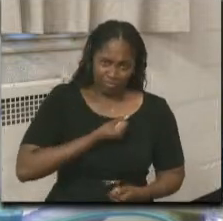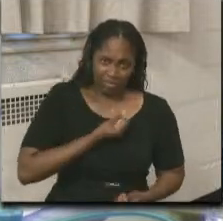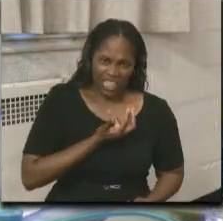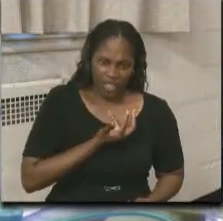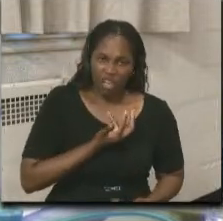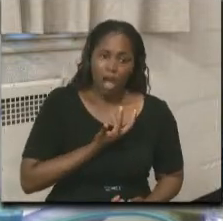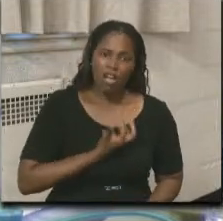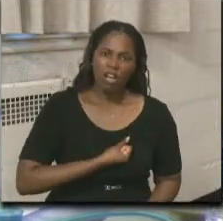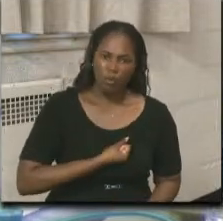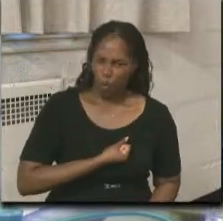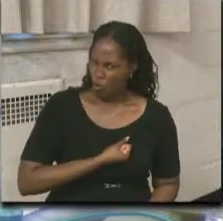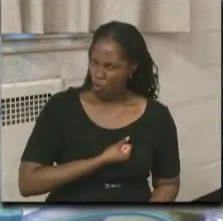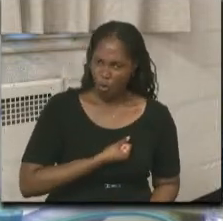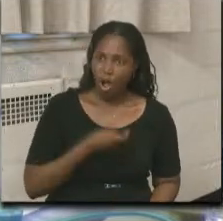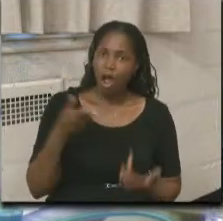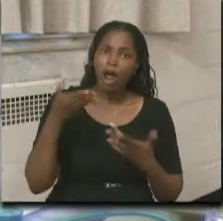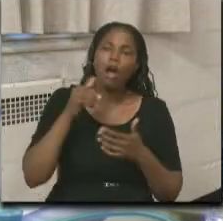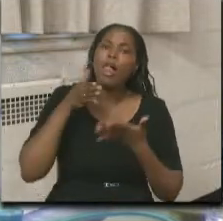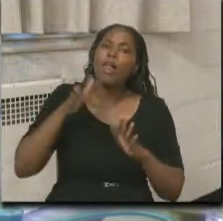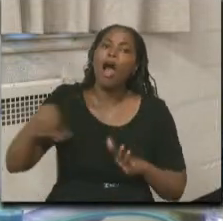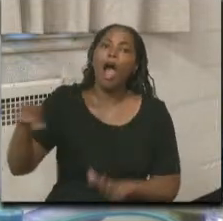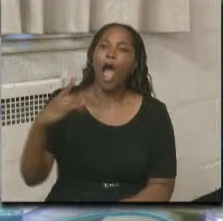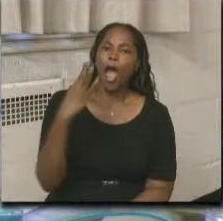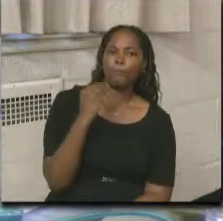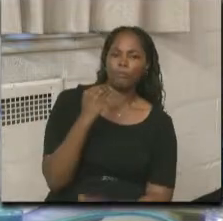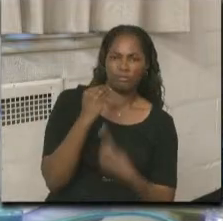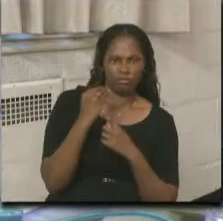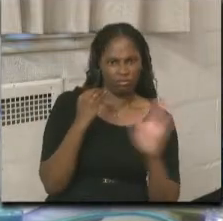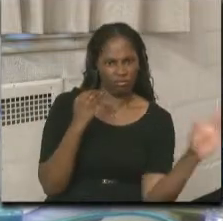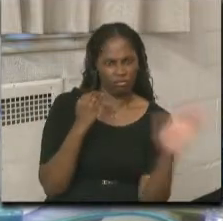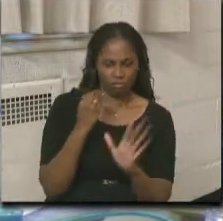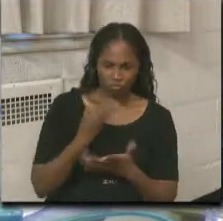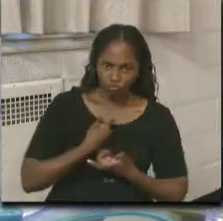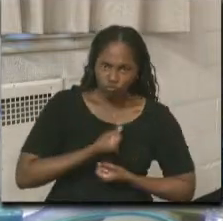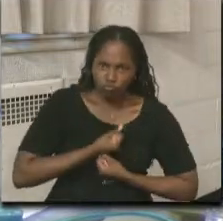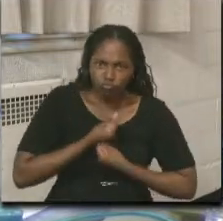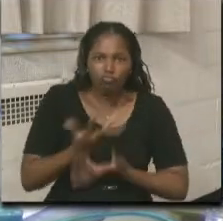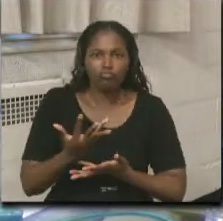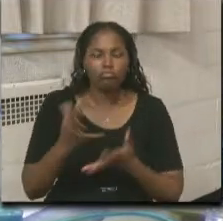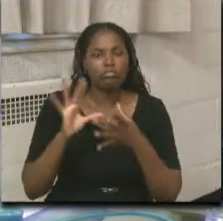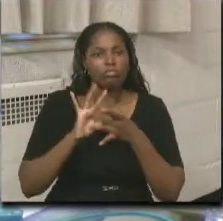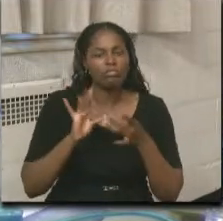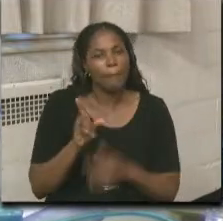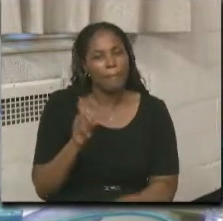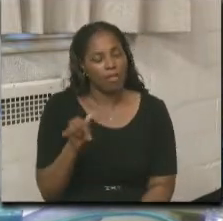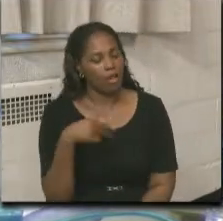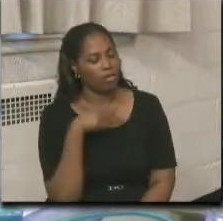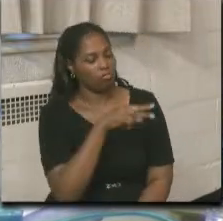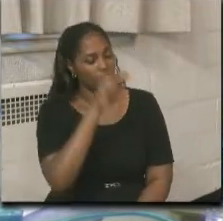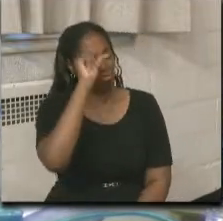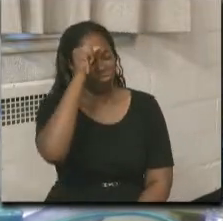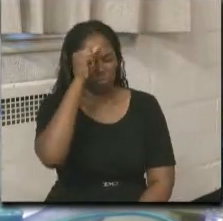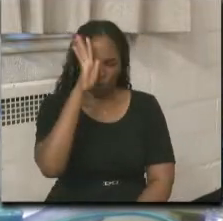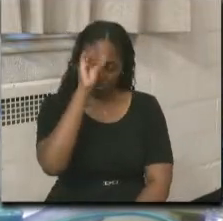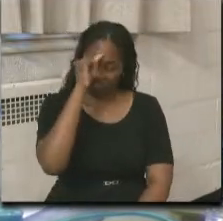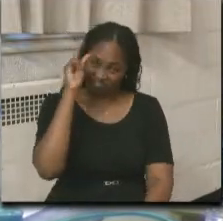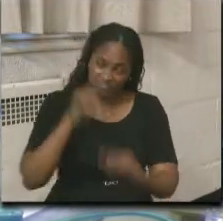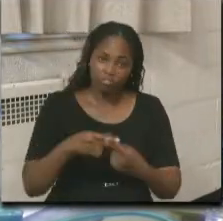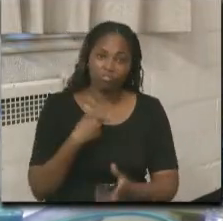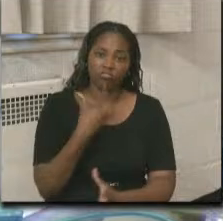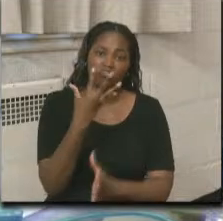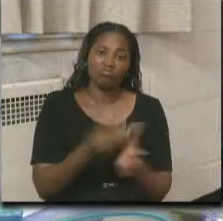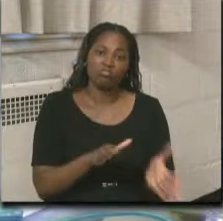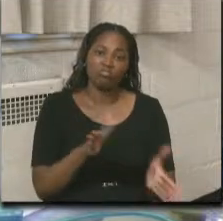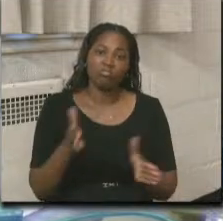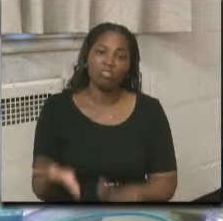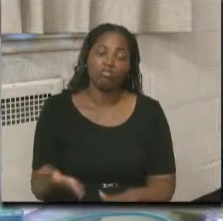voice, and you're a fighter. And I learned that lesson from you, and I will always keep that with me until the day I die.